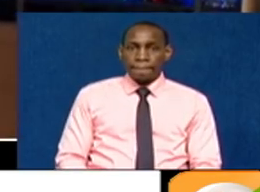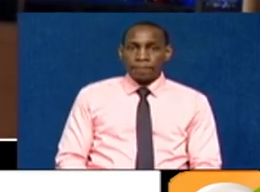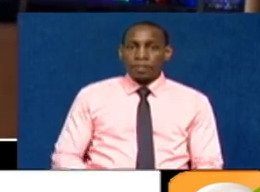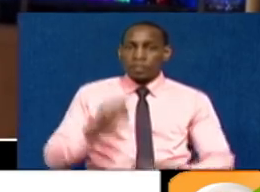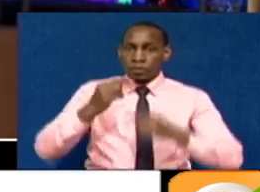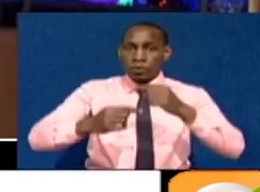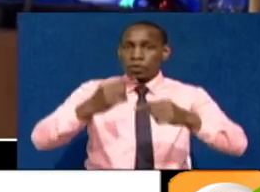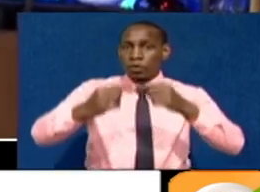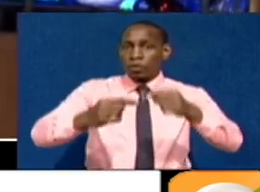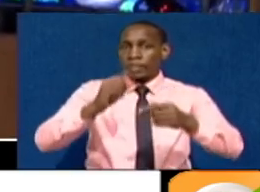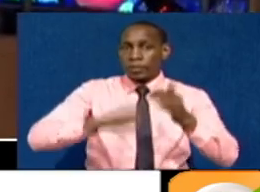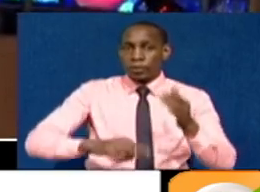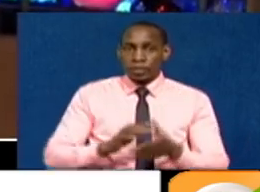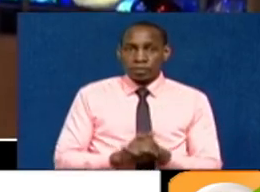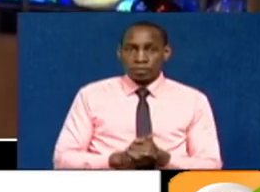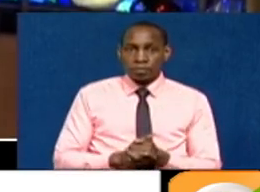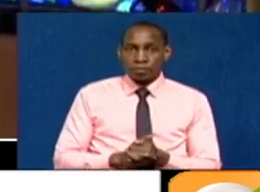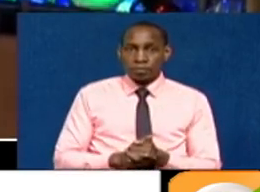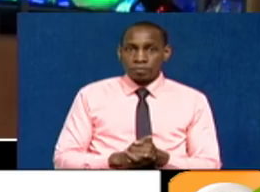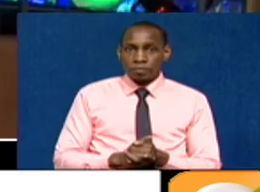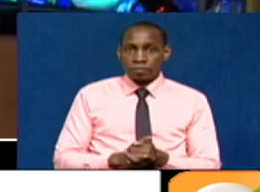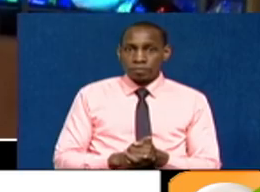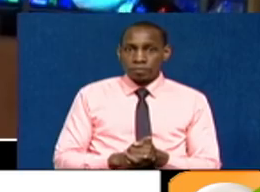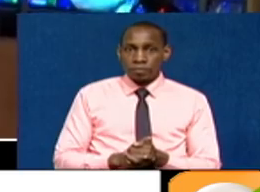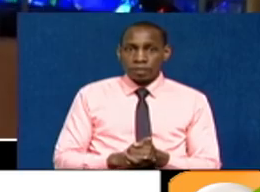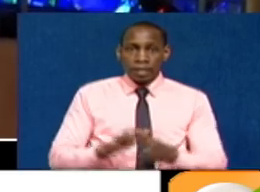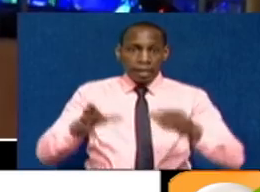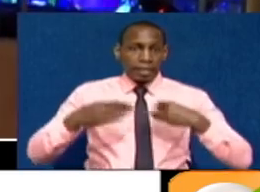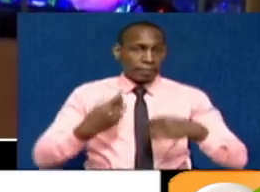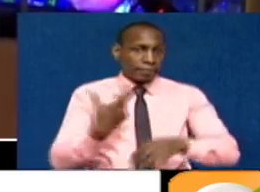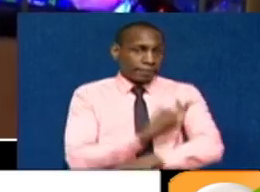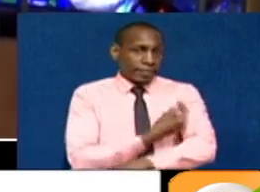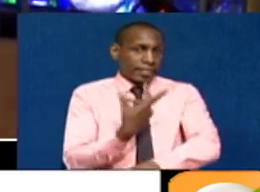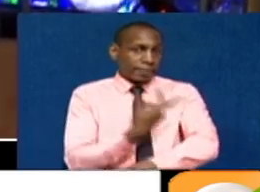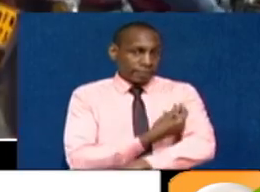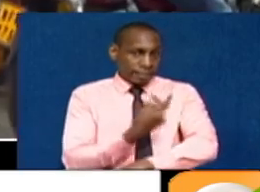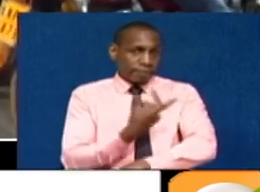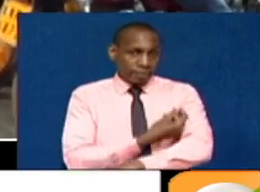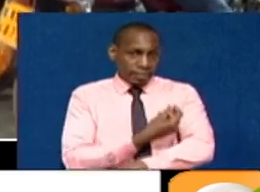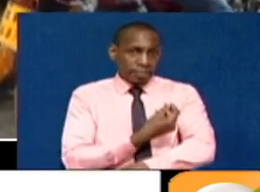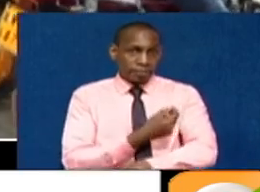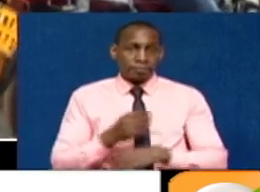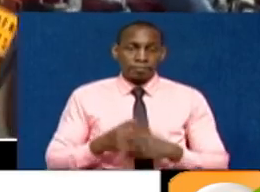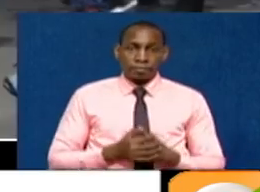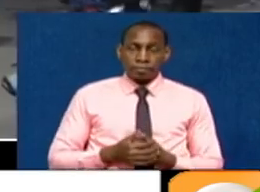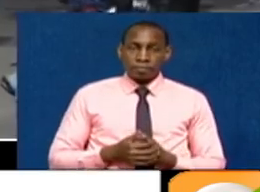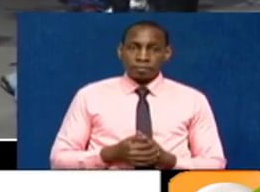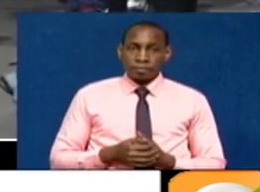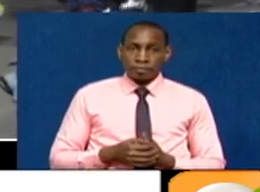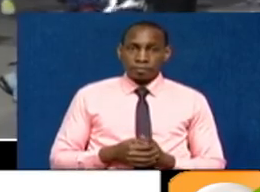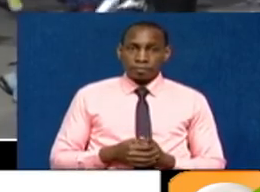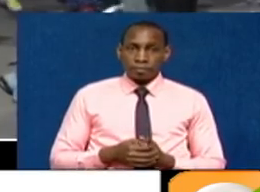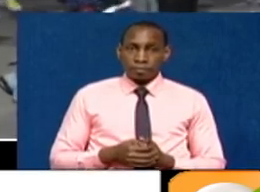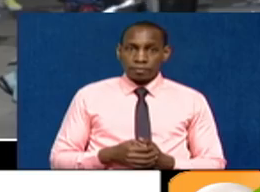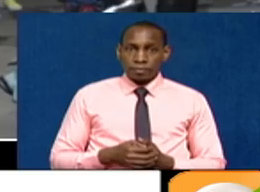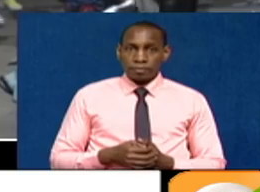to go up this really urgently is the number of vaccination, of the number of people who have been